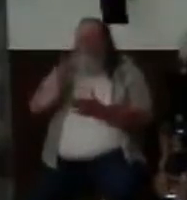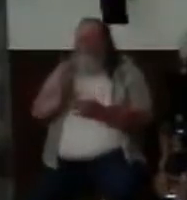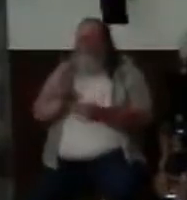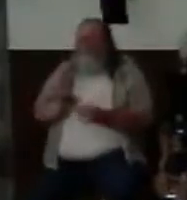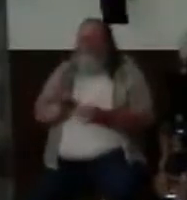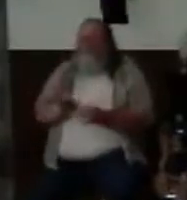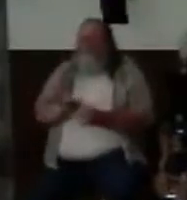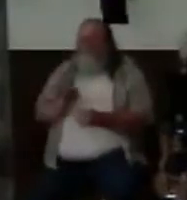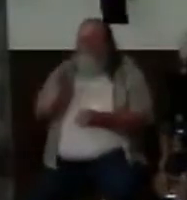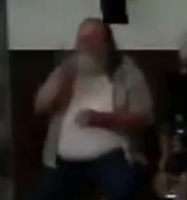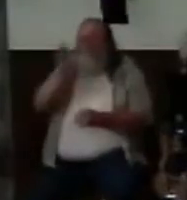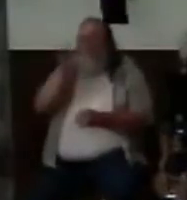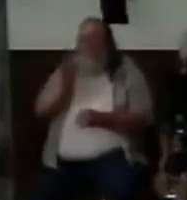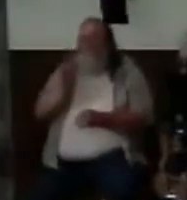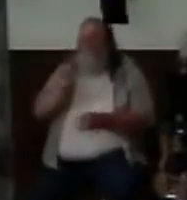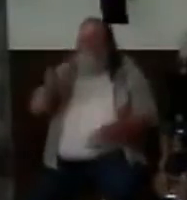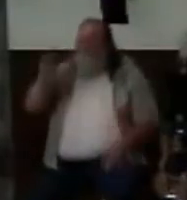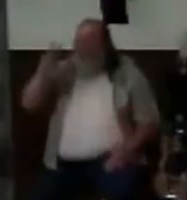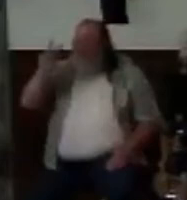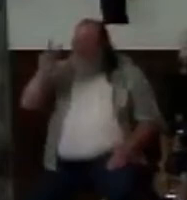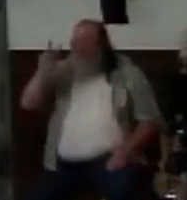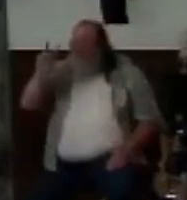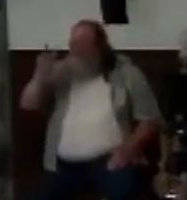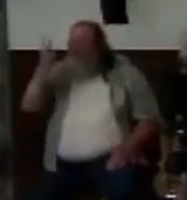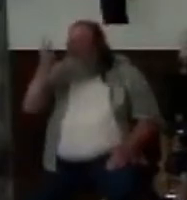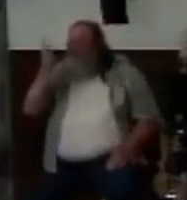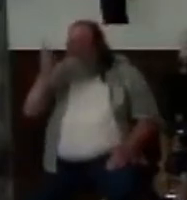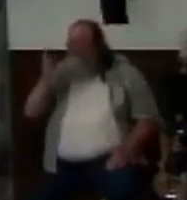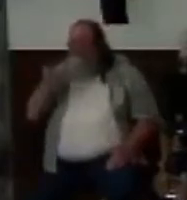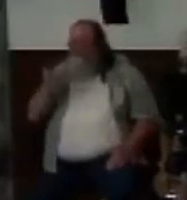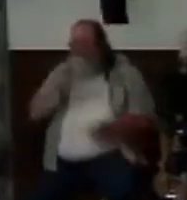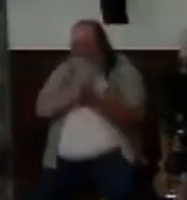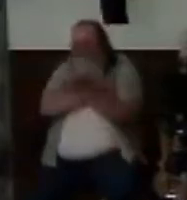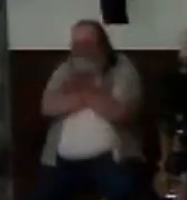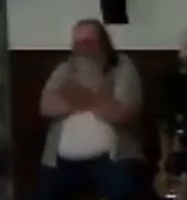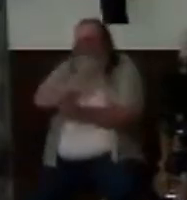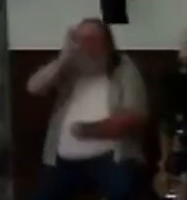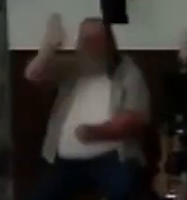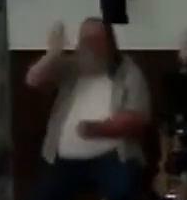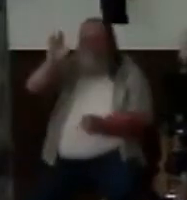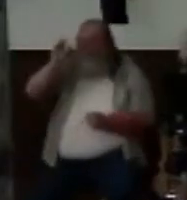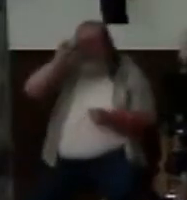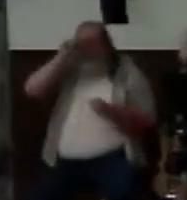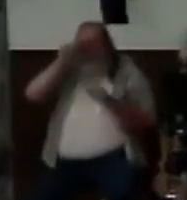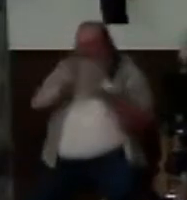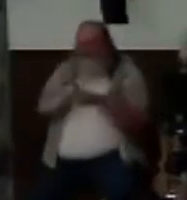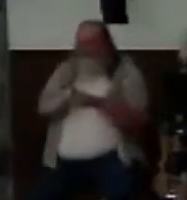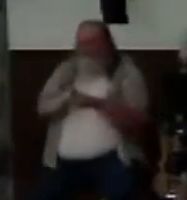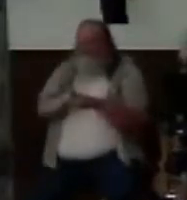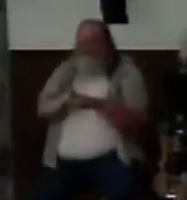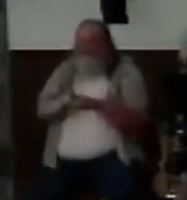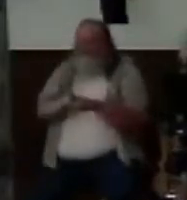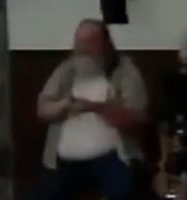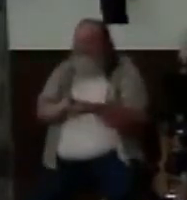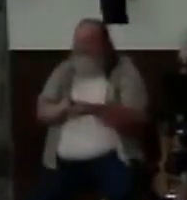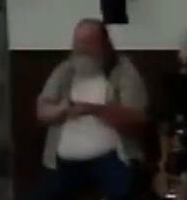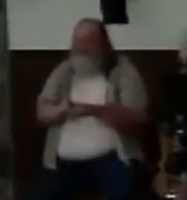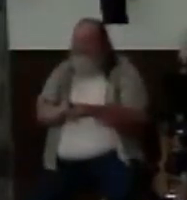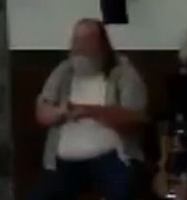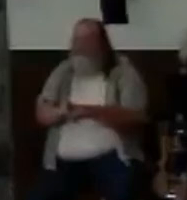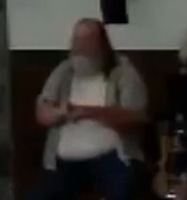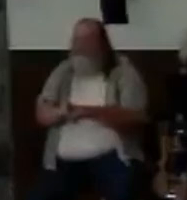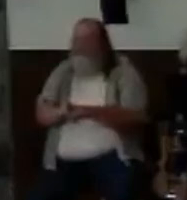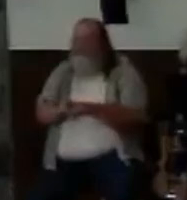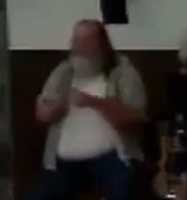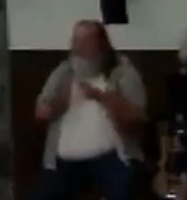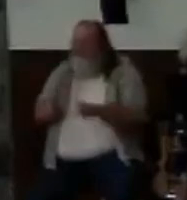commandment. A second is equally important. Love your neighbor as yourself. The entire law and all